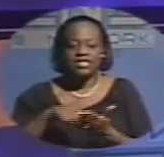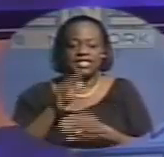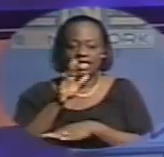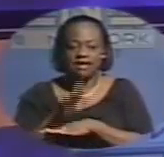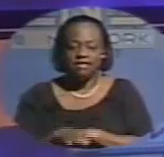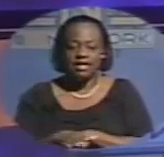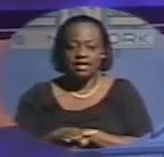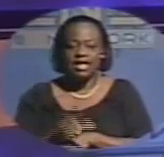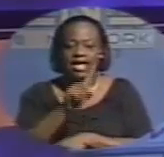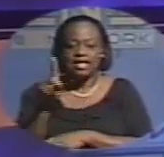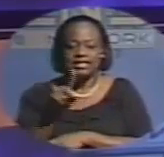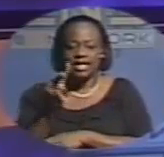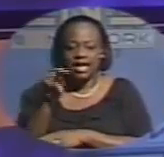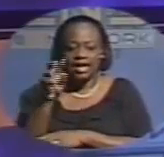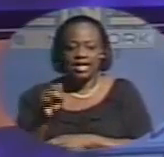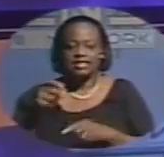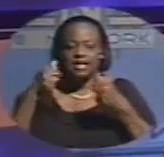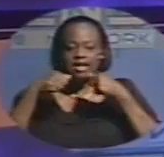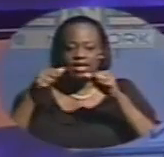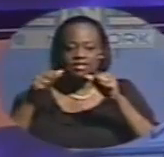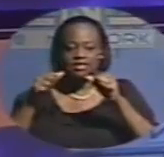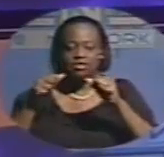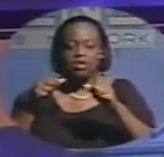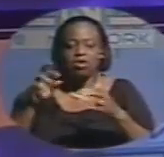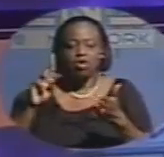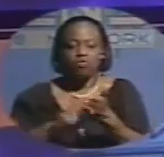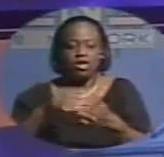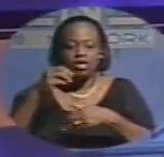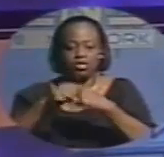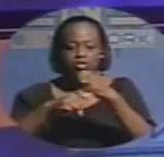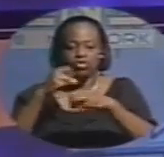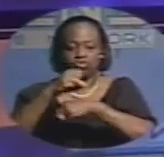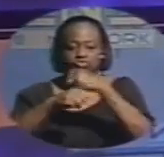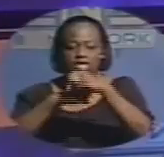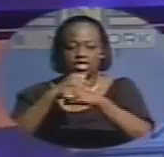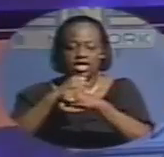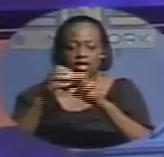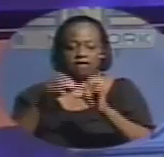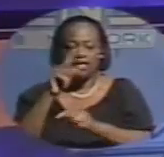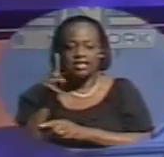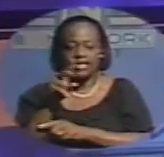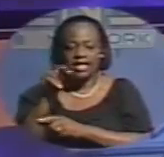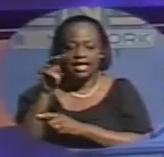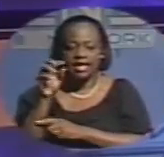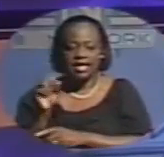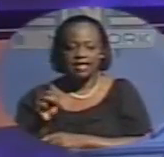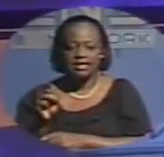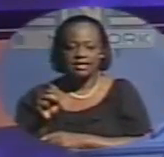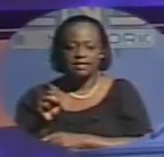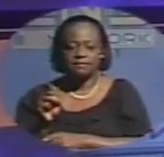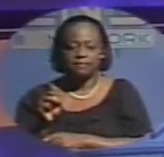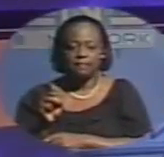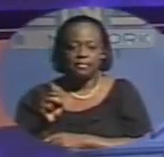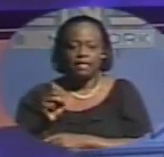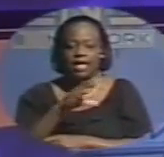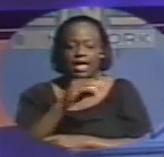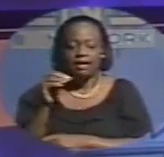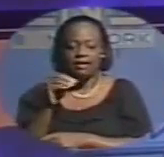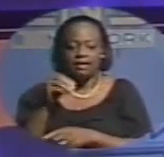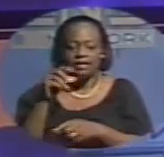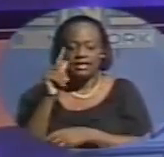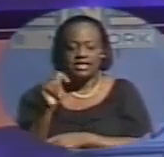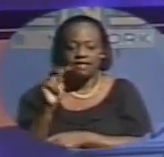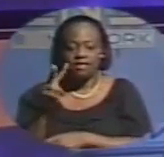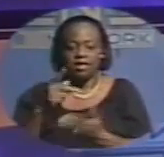The Broadcasting Corporation announcing a restructuring initiative to propel ZNS to its once prominent position in news and television